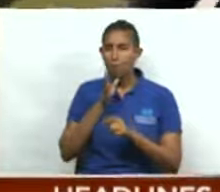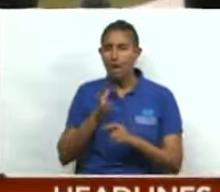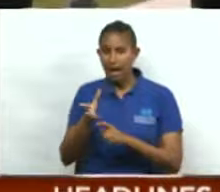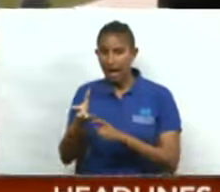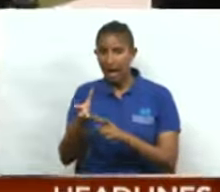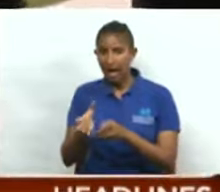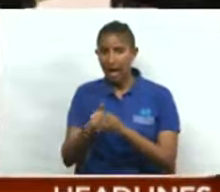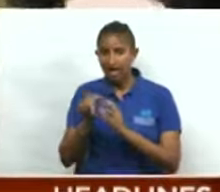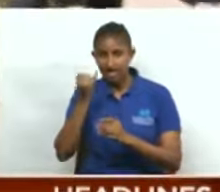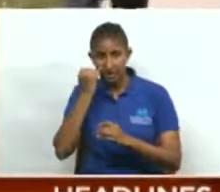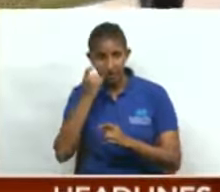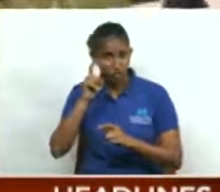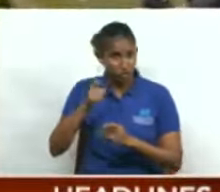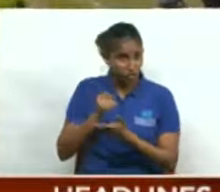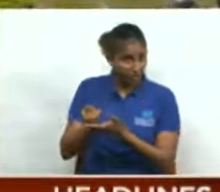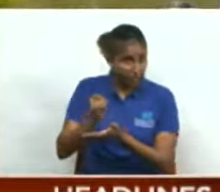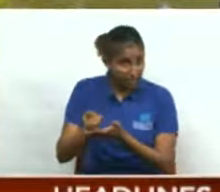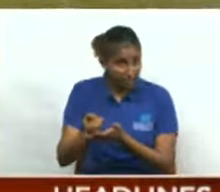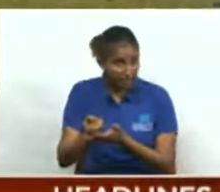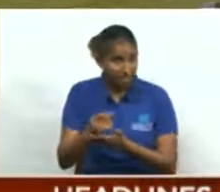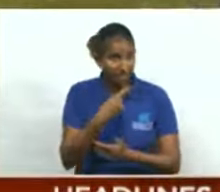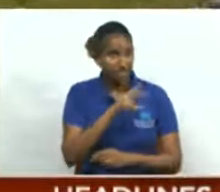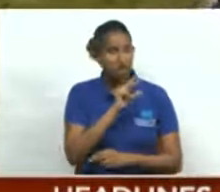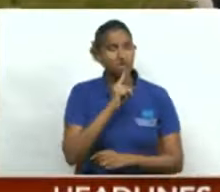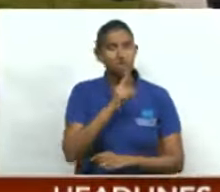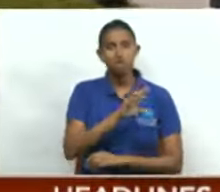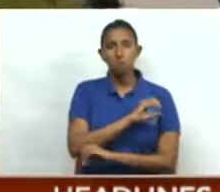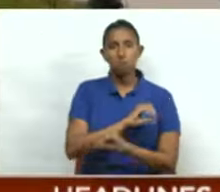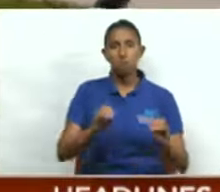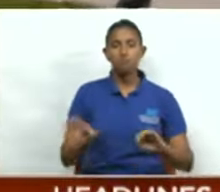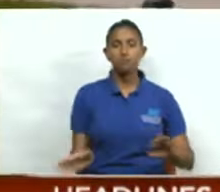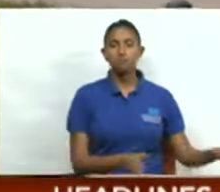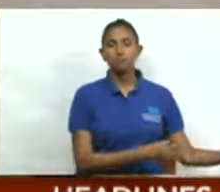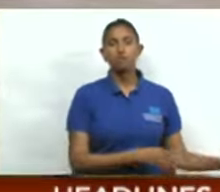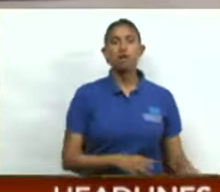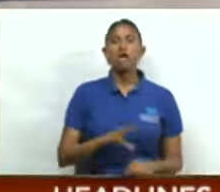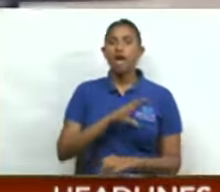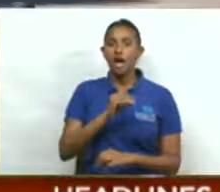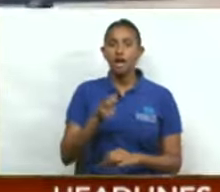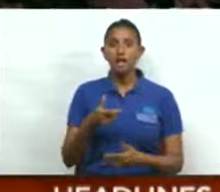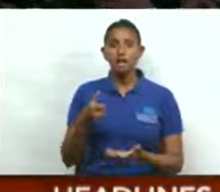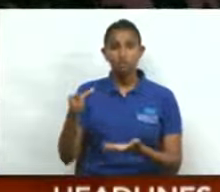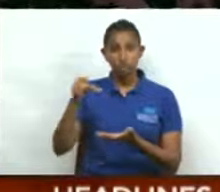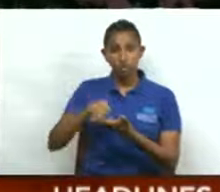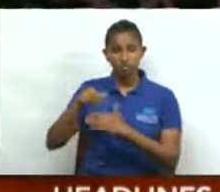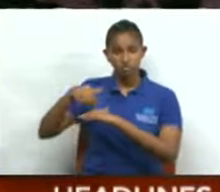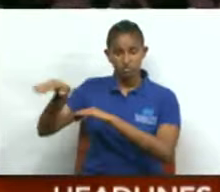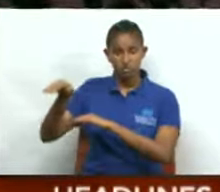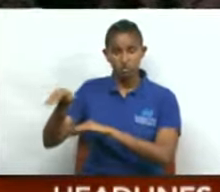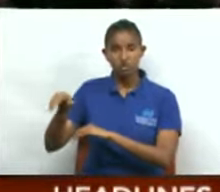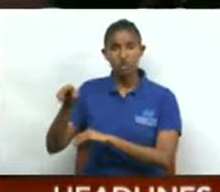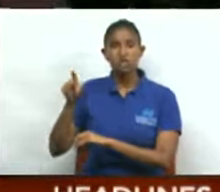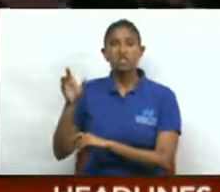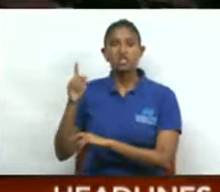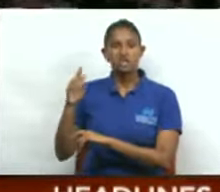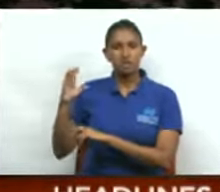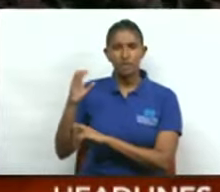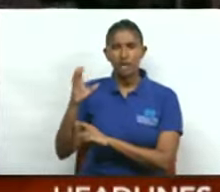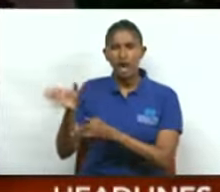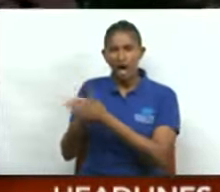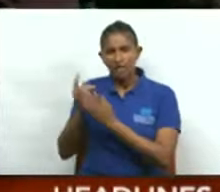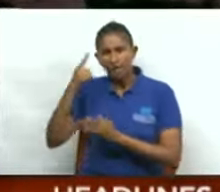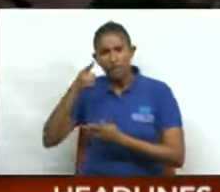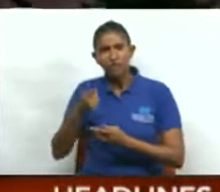Now, the UNC has written to the chairman of the Joint Select Committee on National Security, Keith Scotland, asking for an urgent meeting to